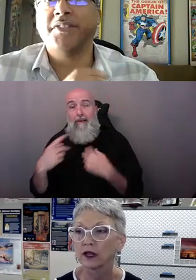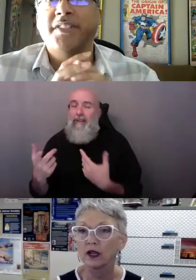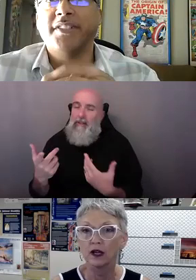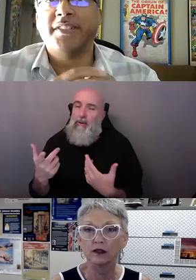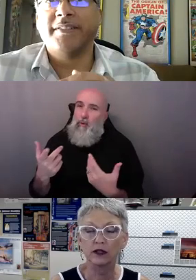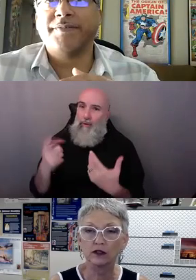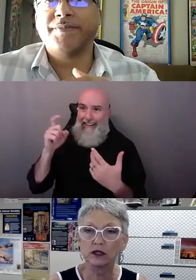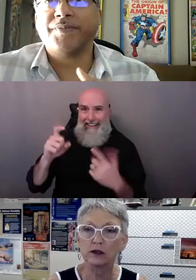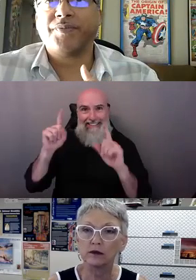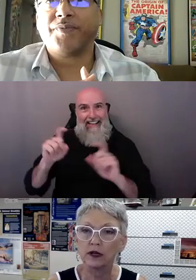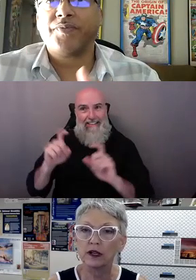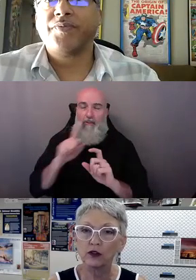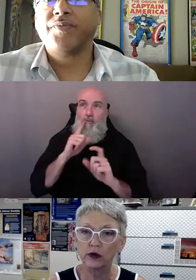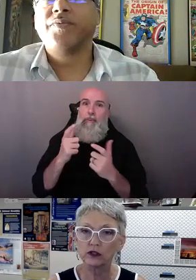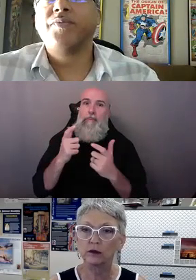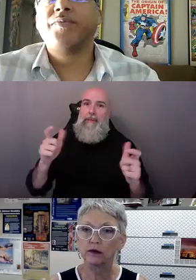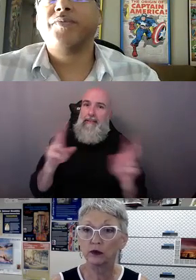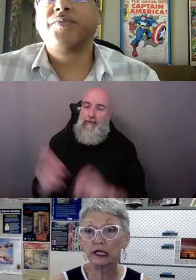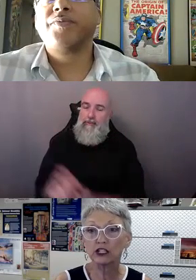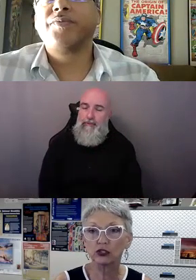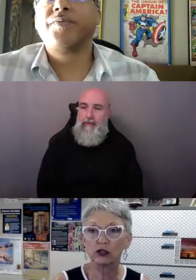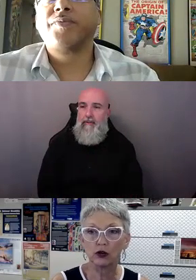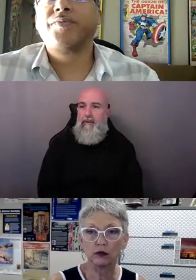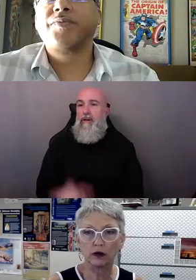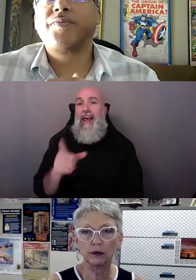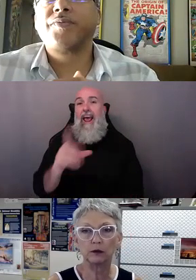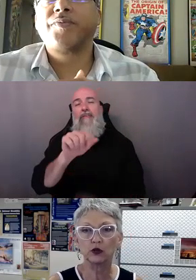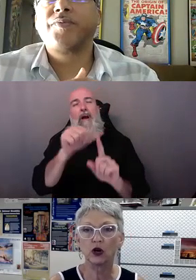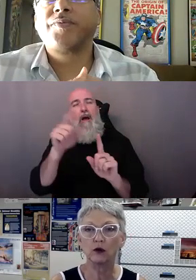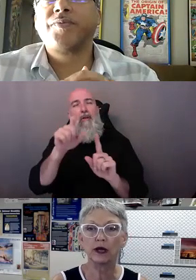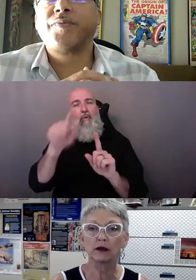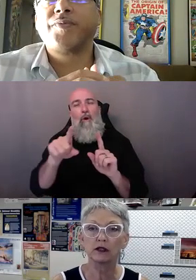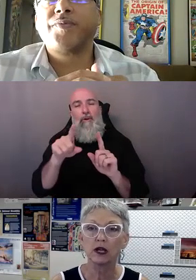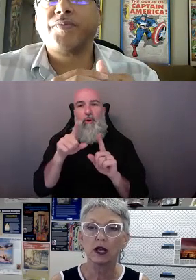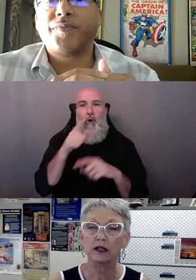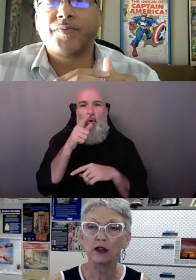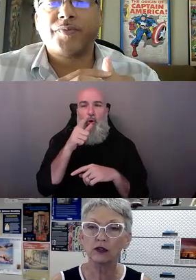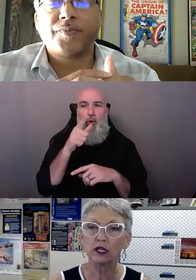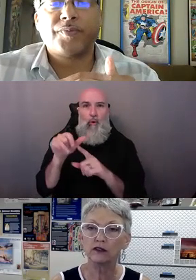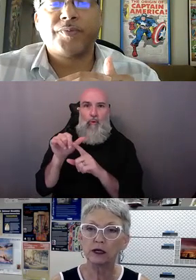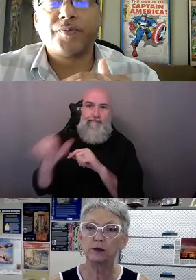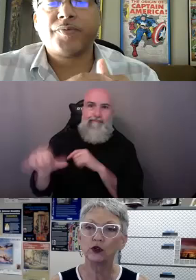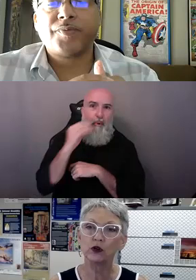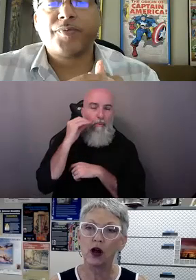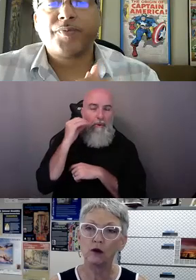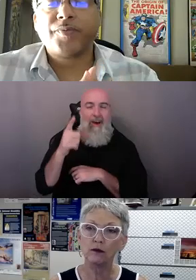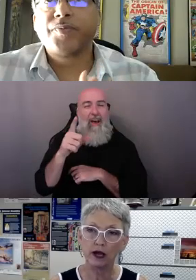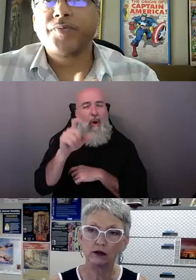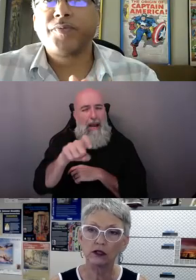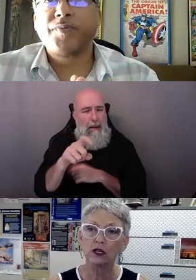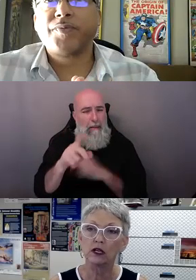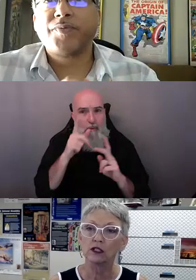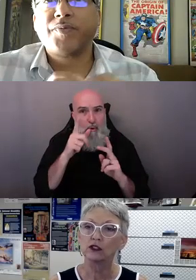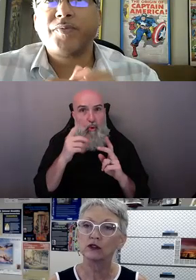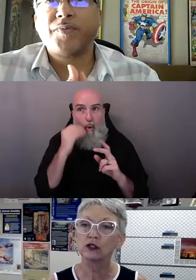issue. There's another question related to the people who are homebound. Another need of people who are